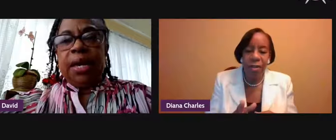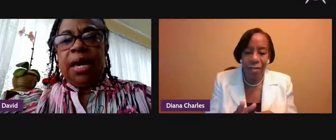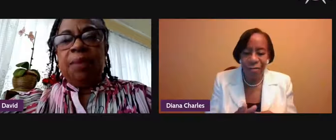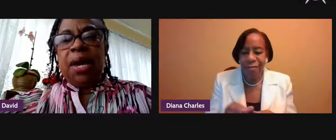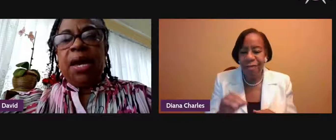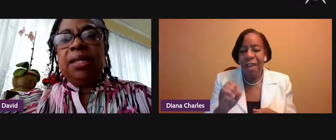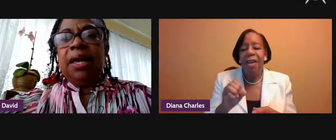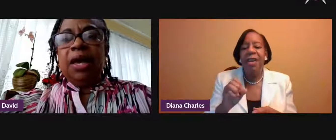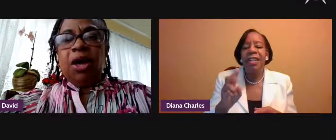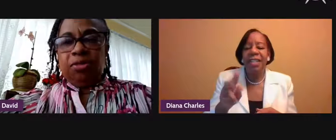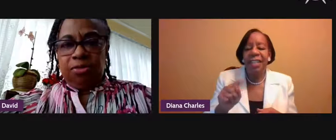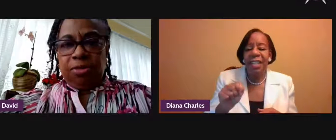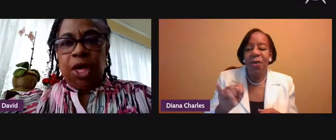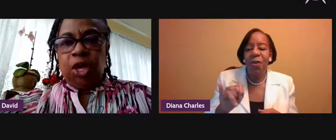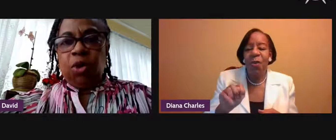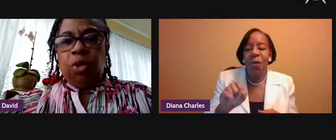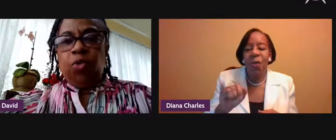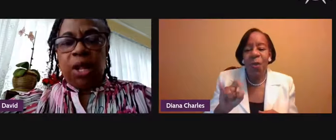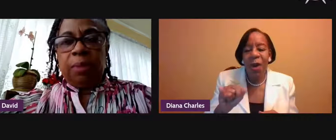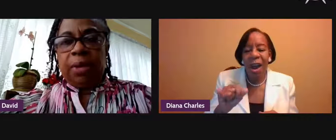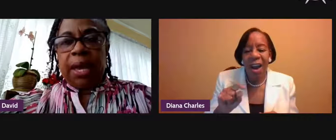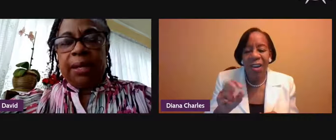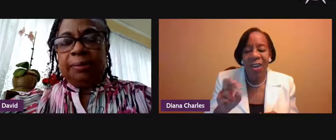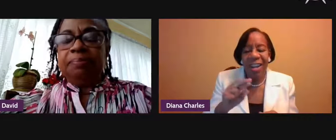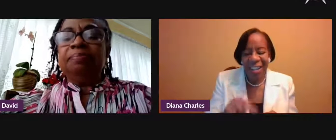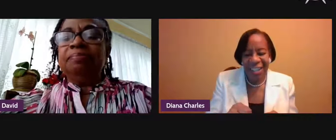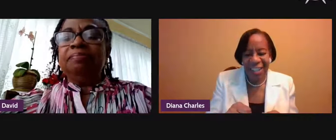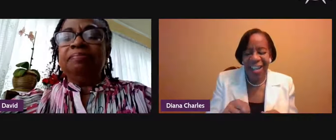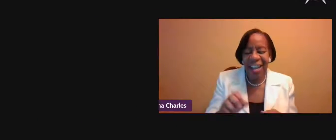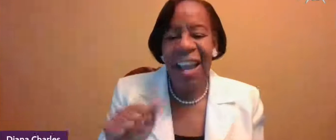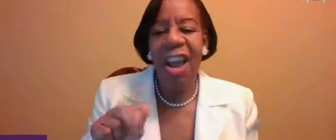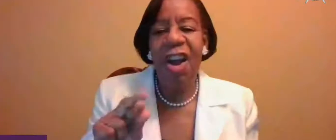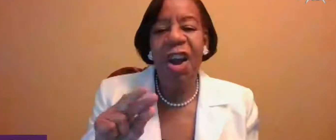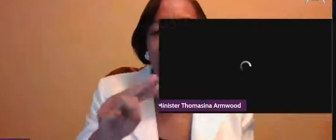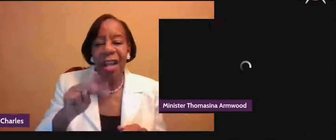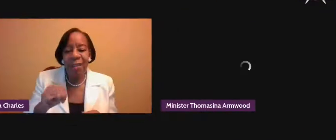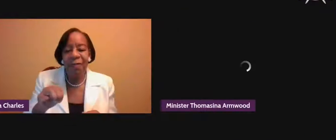Onward. Amen. Thank you and welcome again.